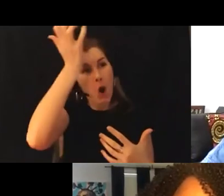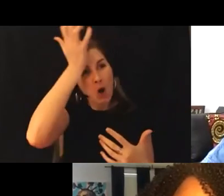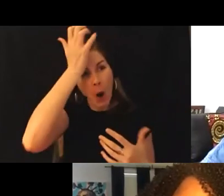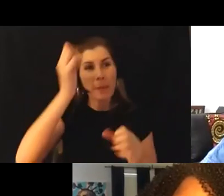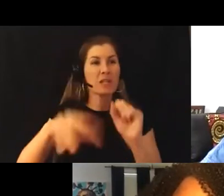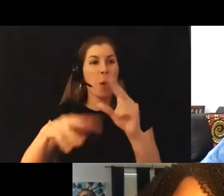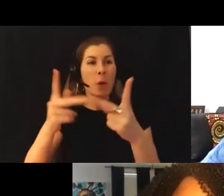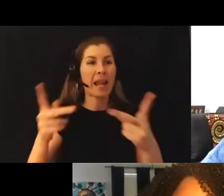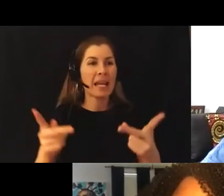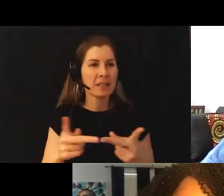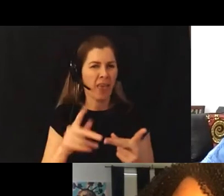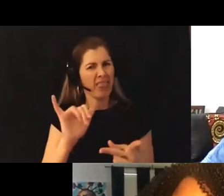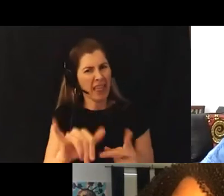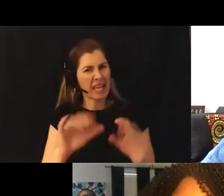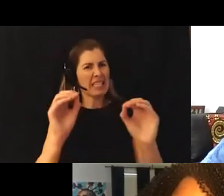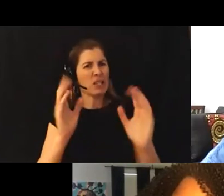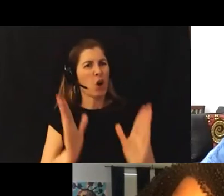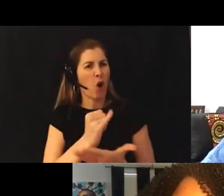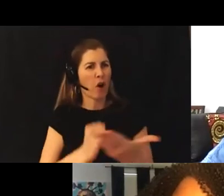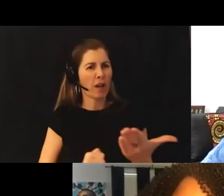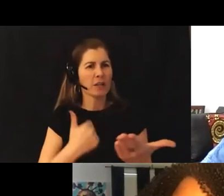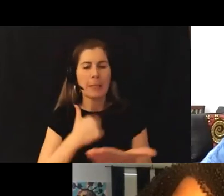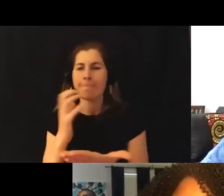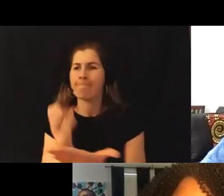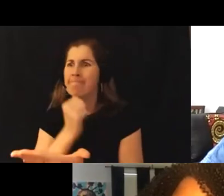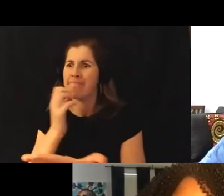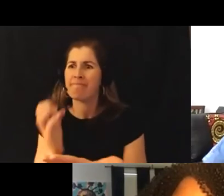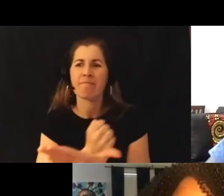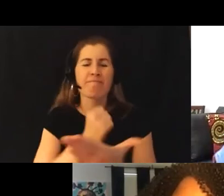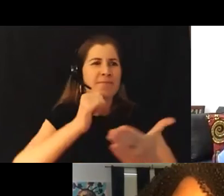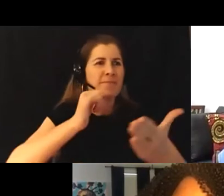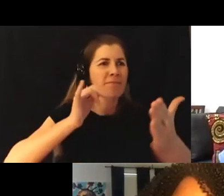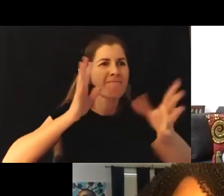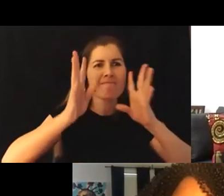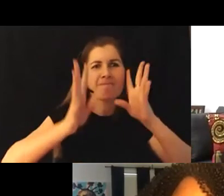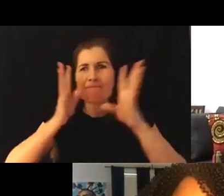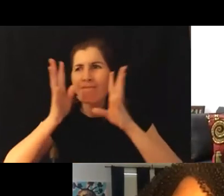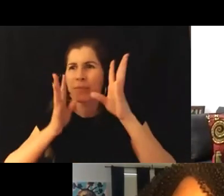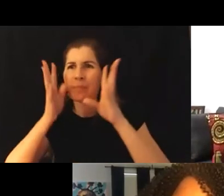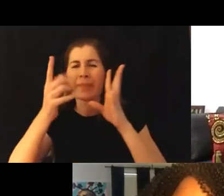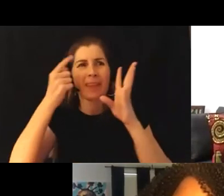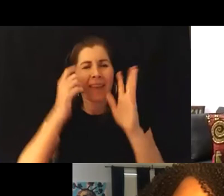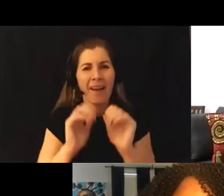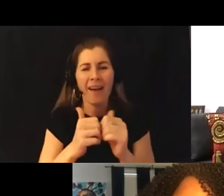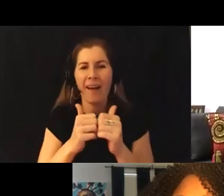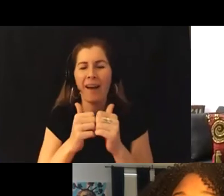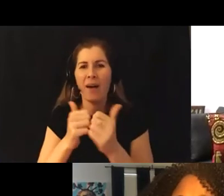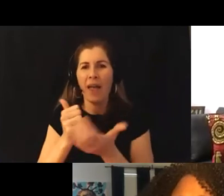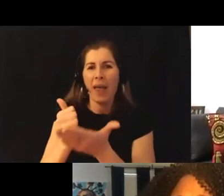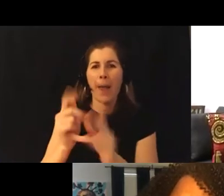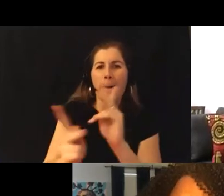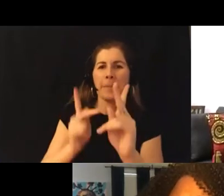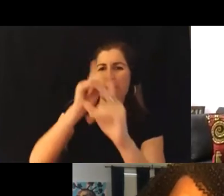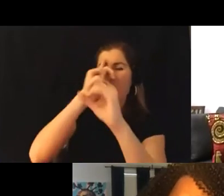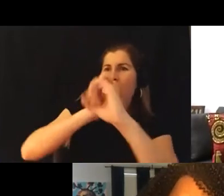What teaching artists are about is utilizing innovation and creativity to come up with new ways of seeing the world and interpreting